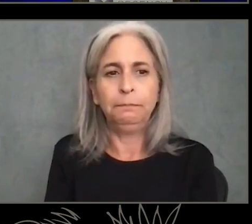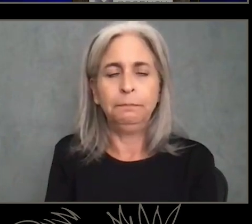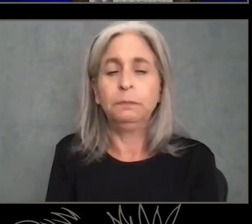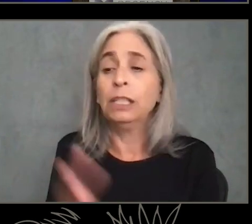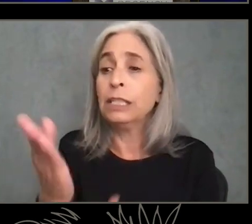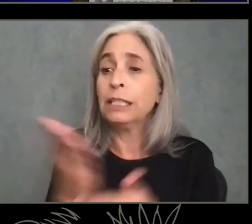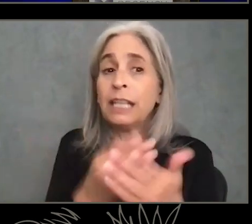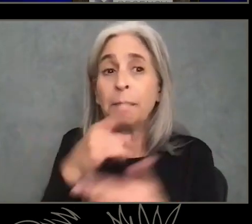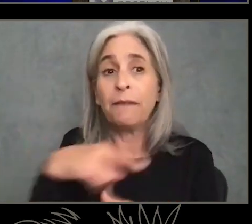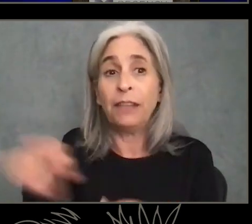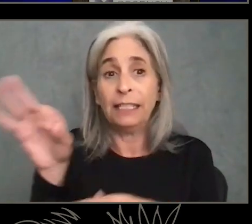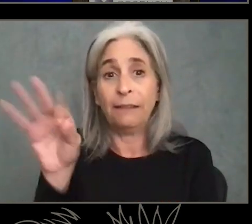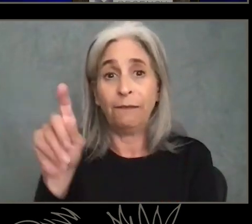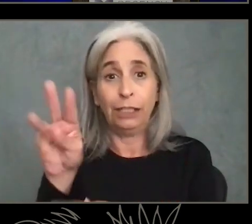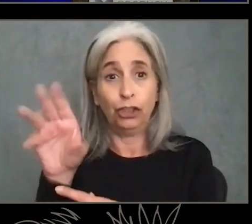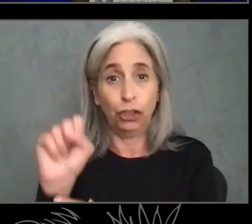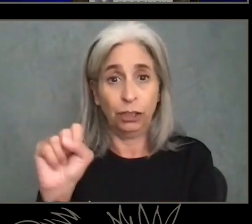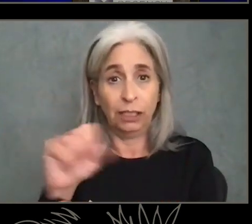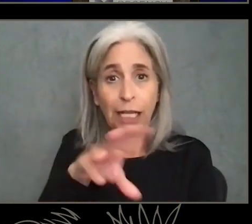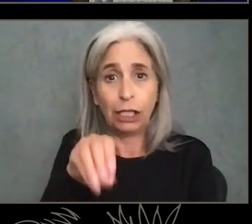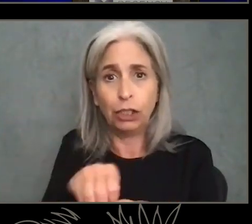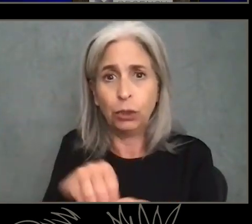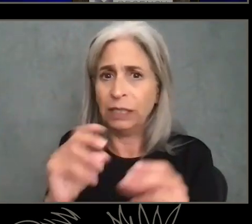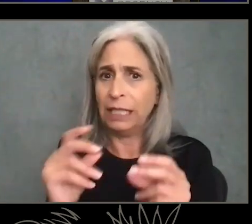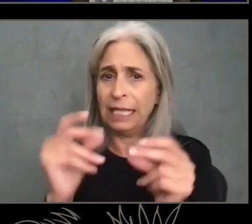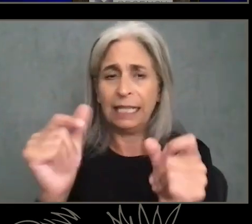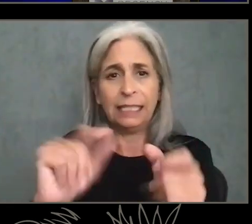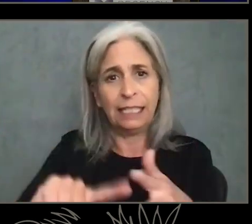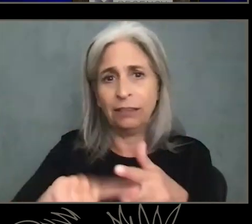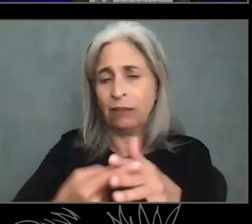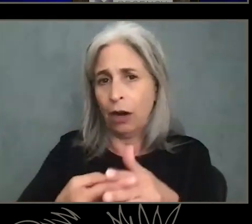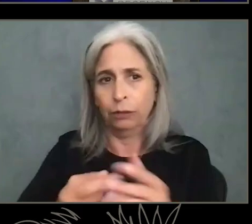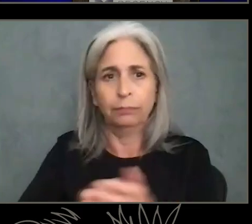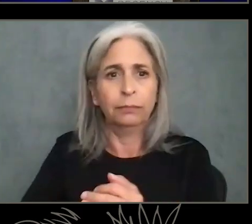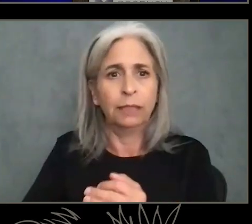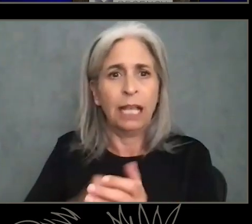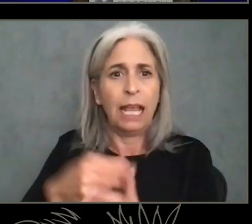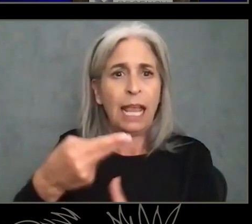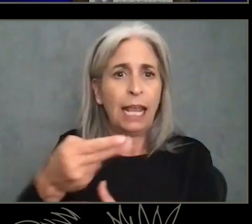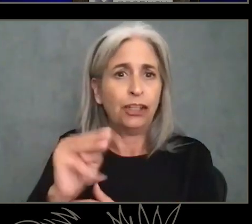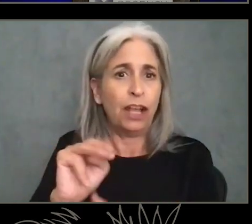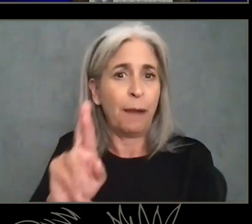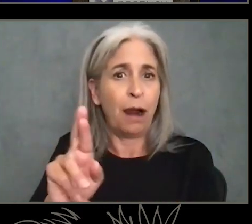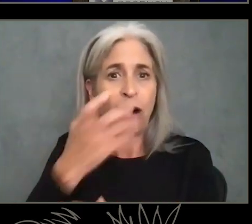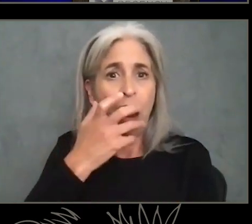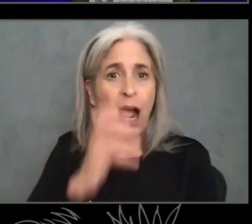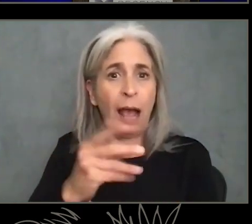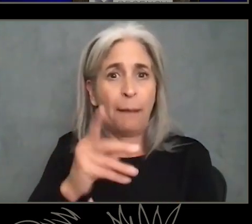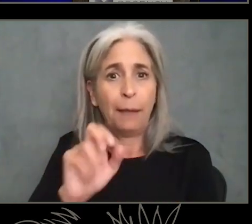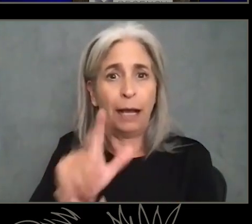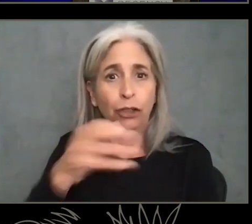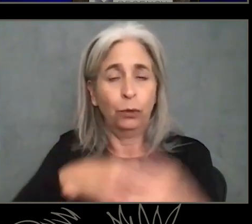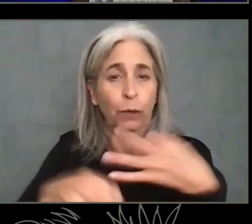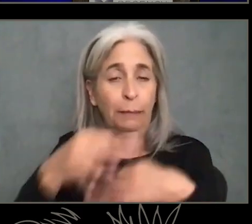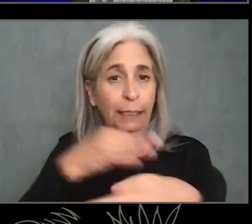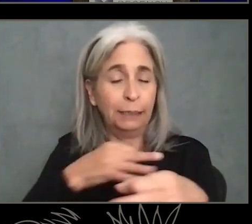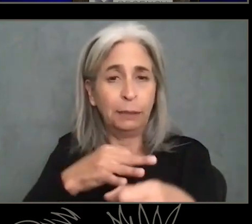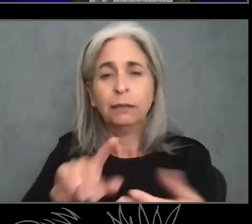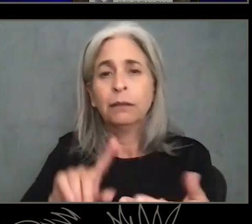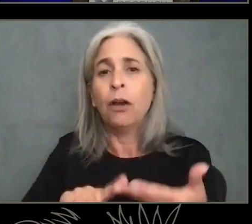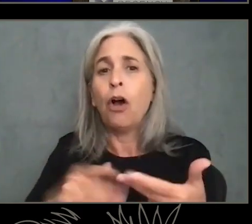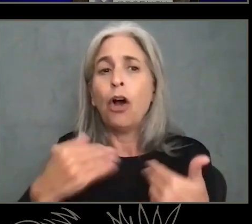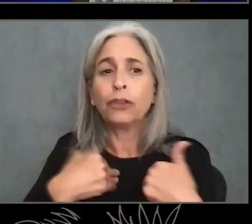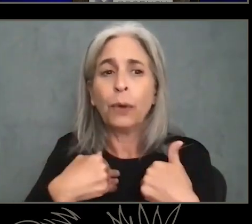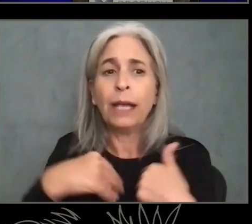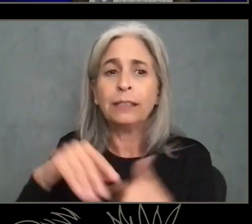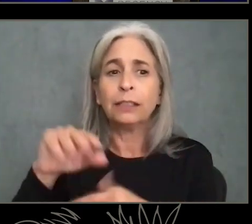So some of Vite's features include instant server start, HMR or hot module replacement. Also